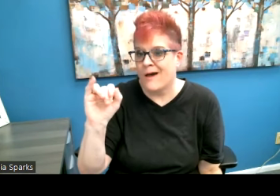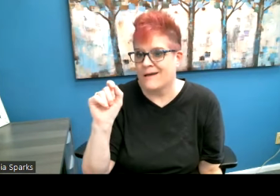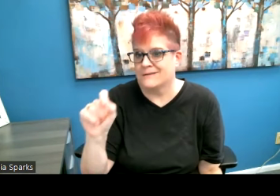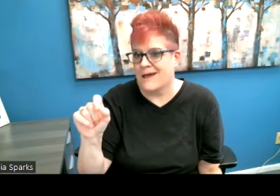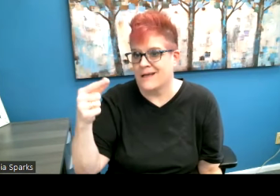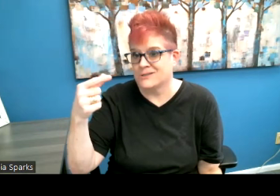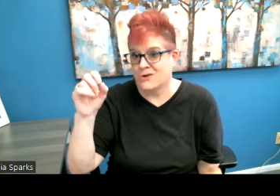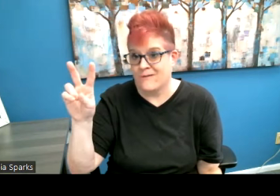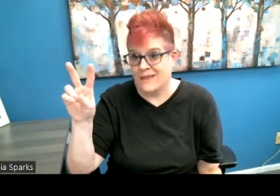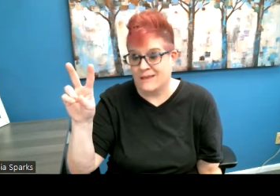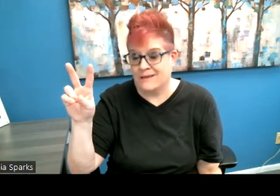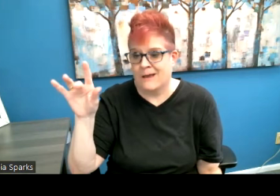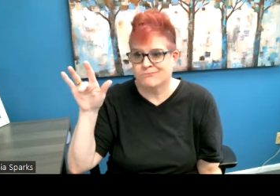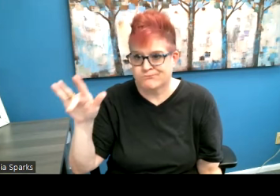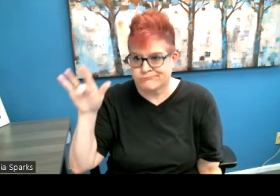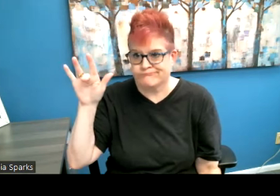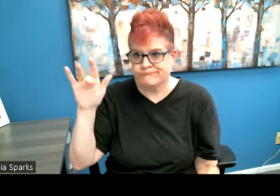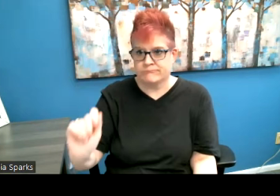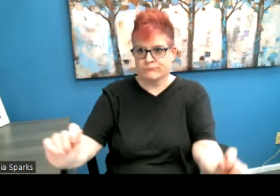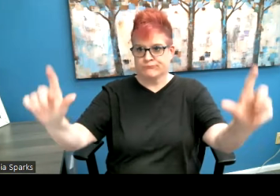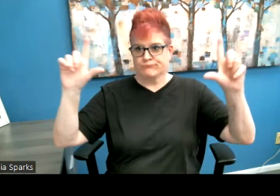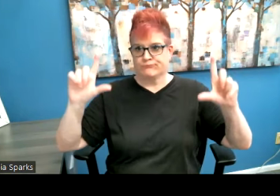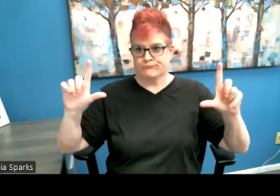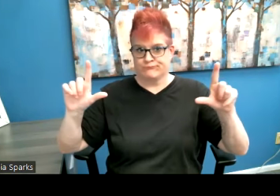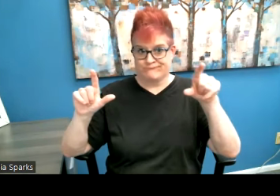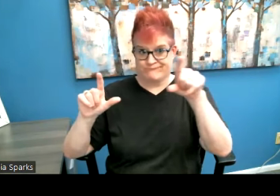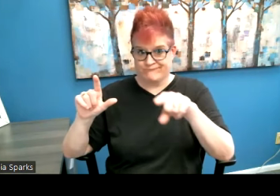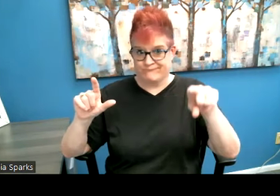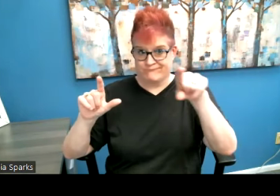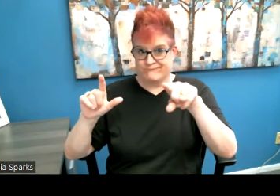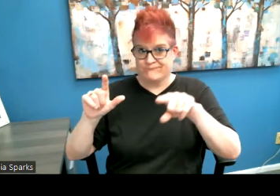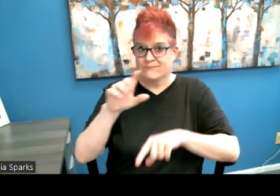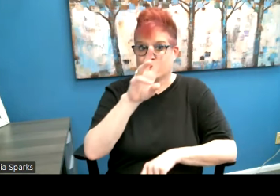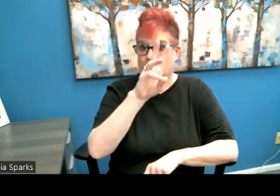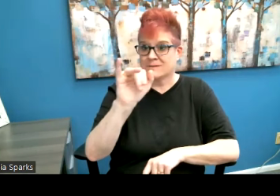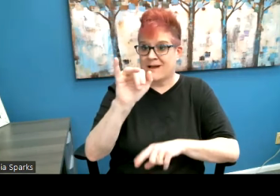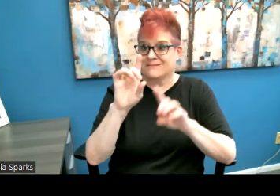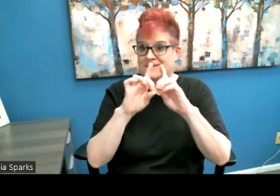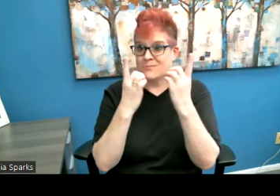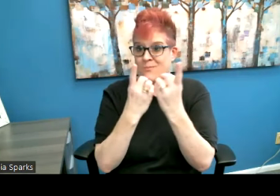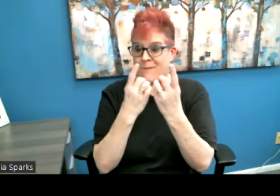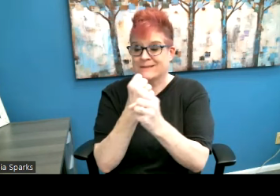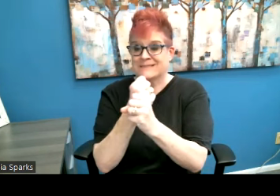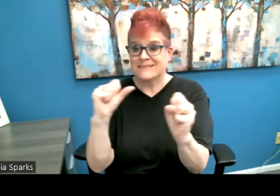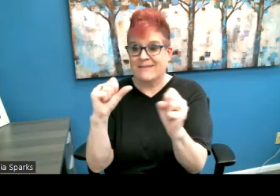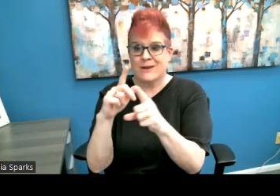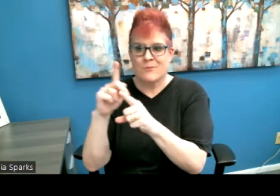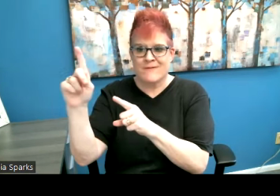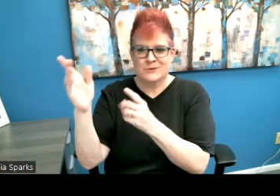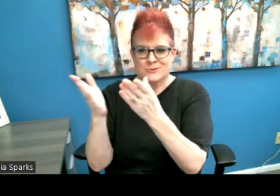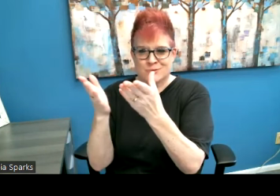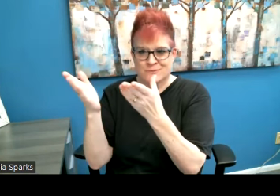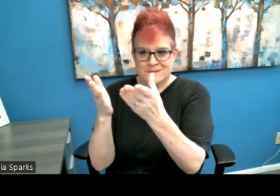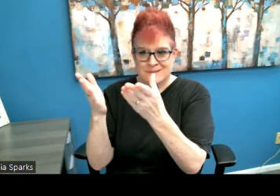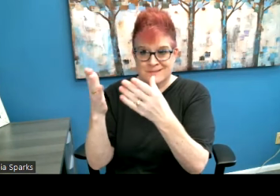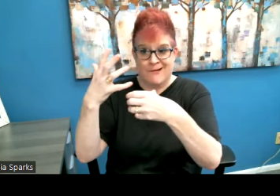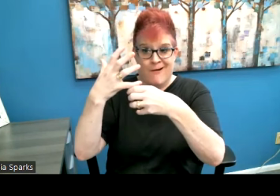.wi.gov. It will bring you to this page. The Wisconsin Department of Safety and Professional